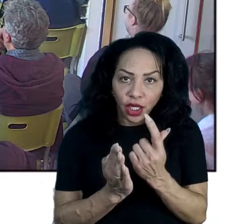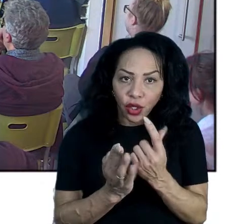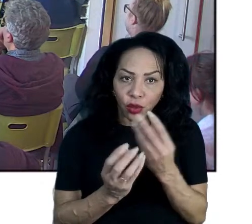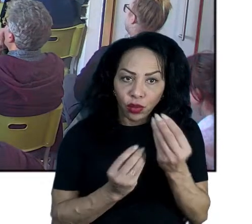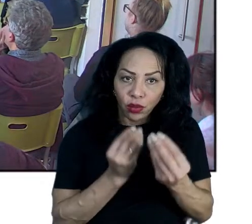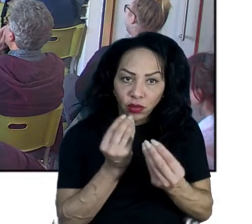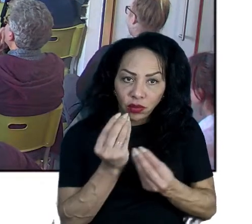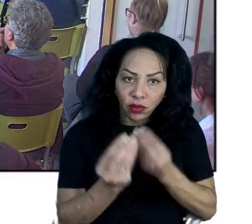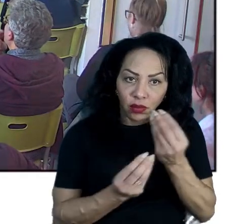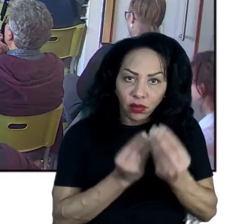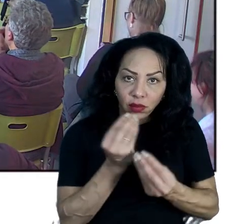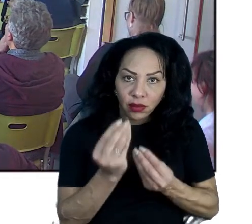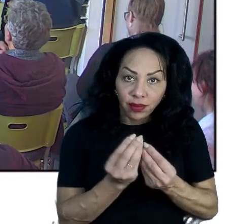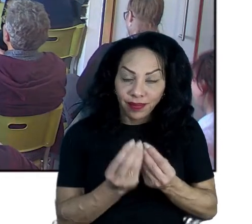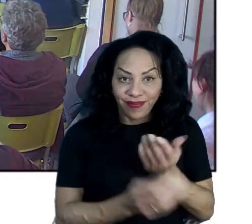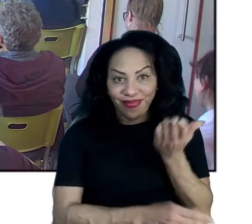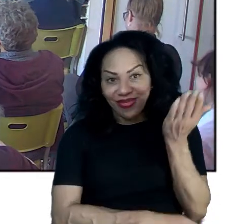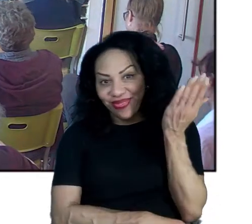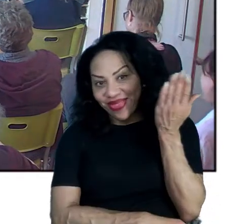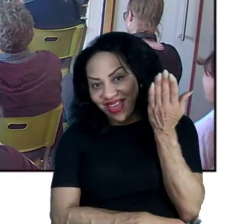There you go.